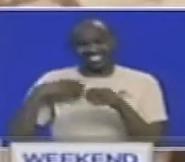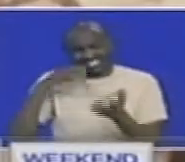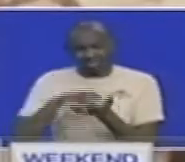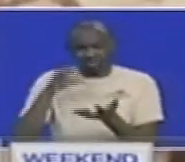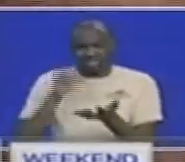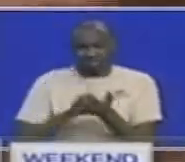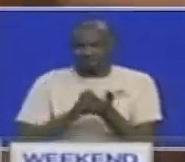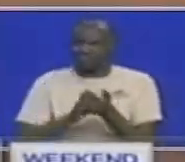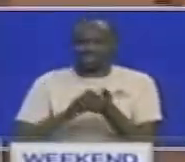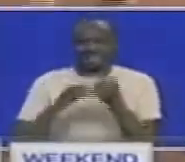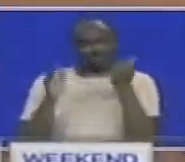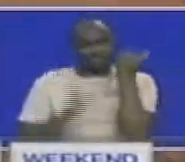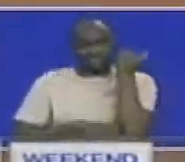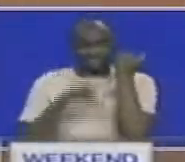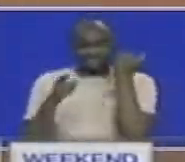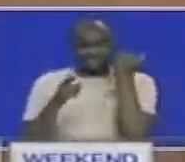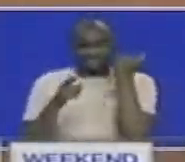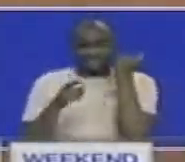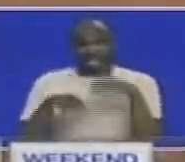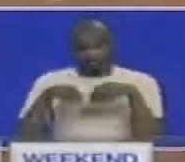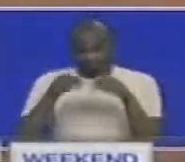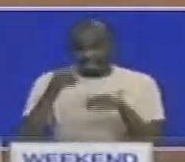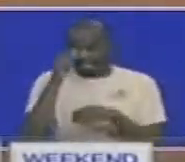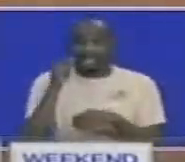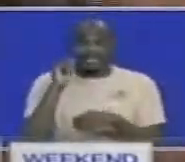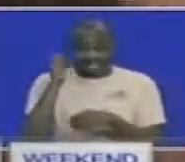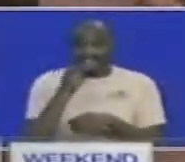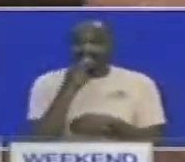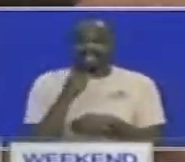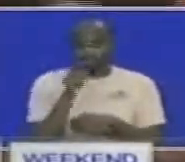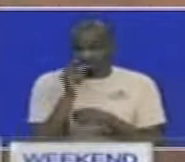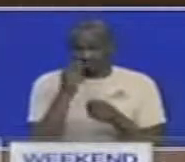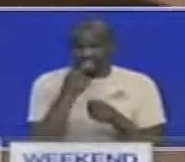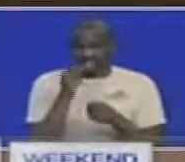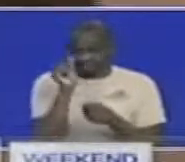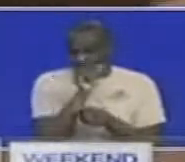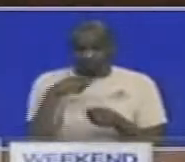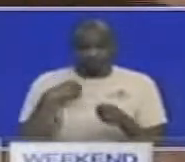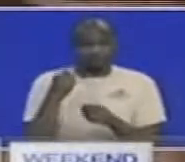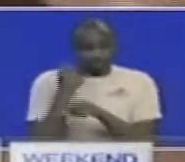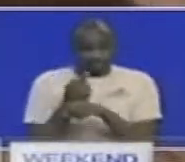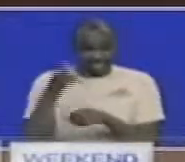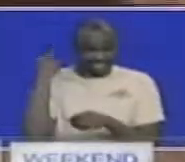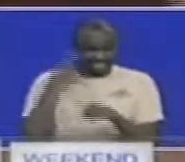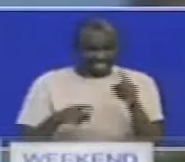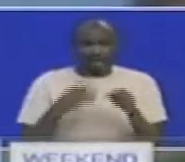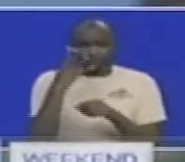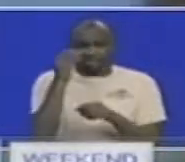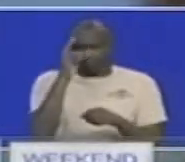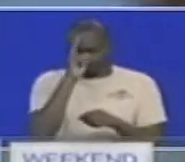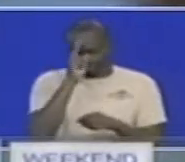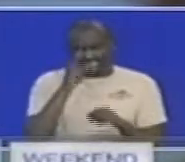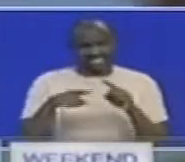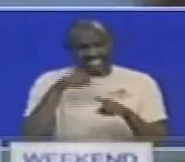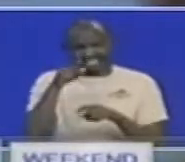getting out of hand. According to the Kenya Red Cross, the conflict has escalated since last November when more than 40 police officers were killed